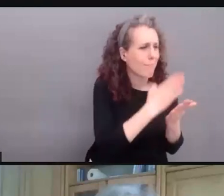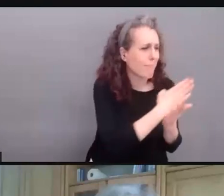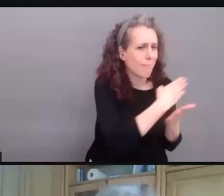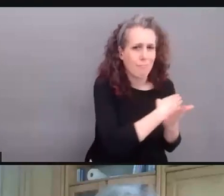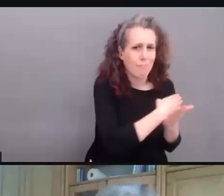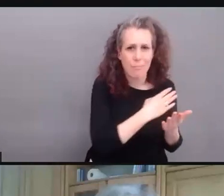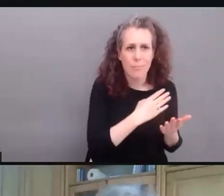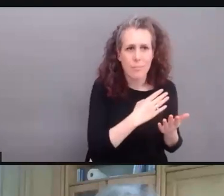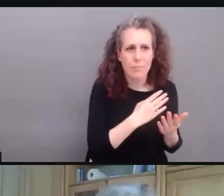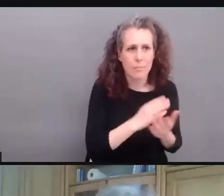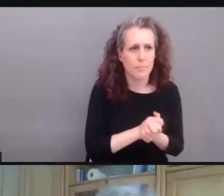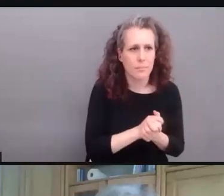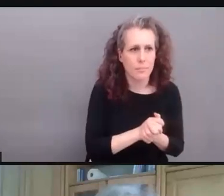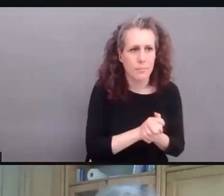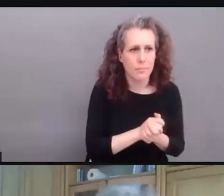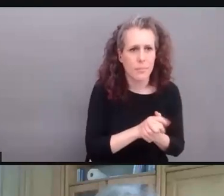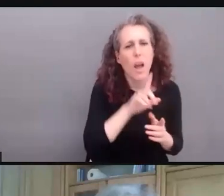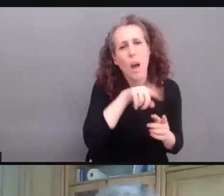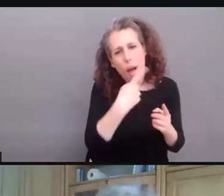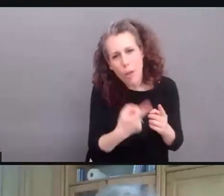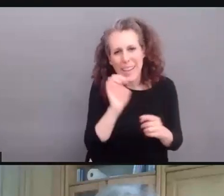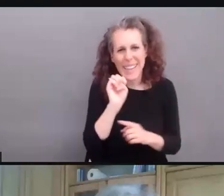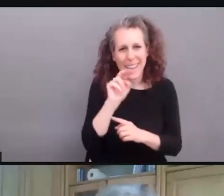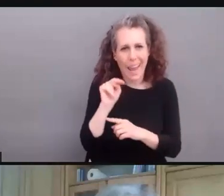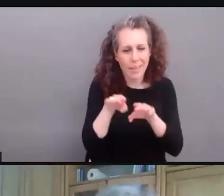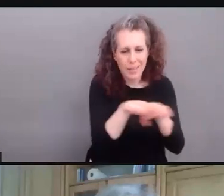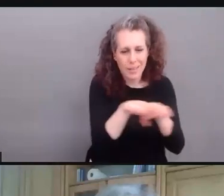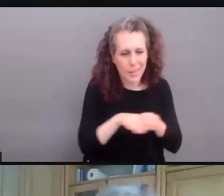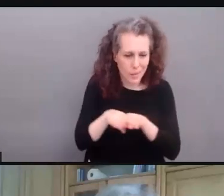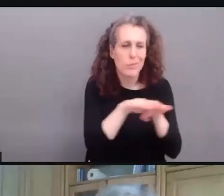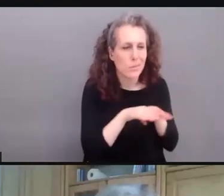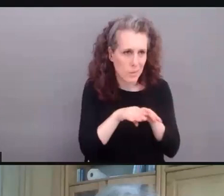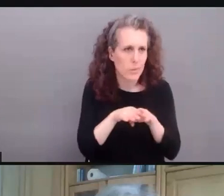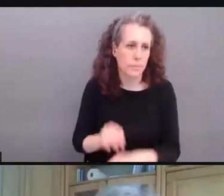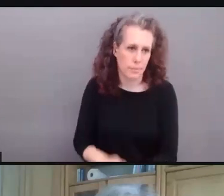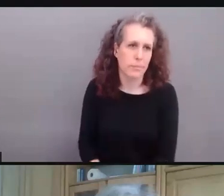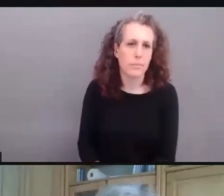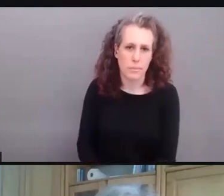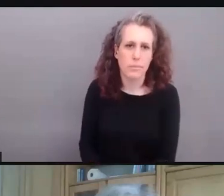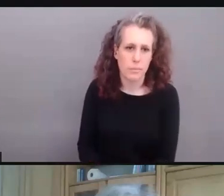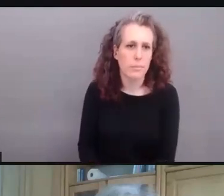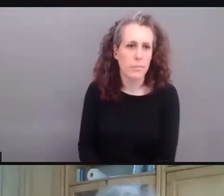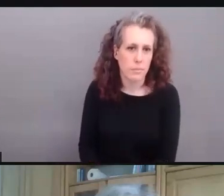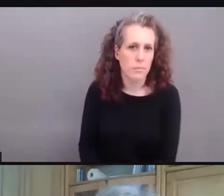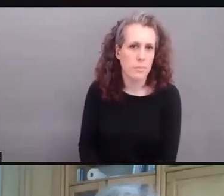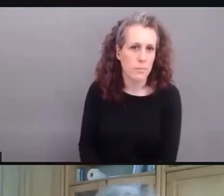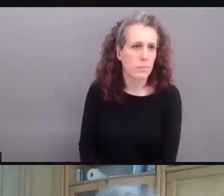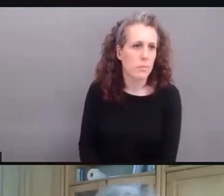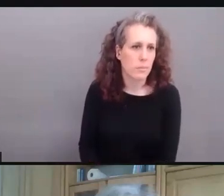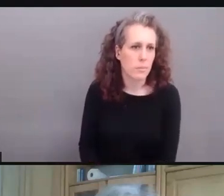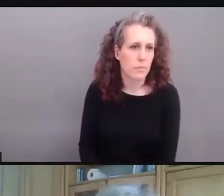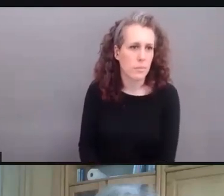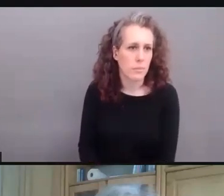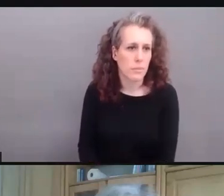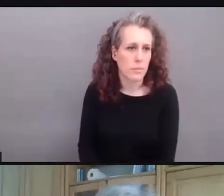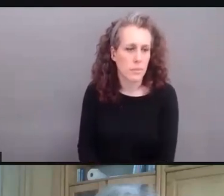other ENs, it's done like this, what you have to consider additionally. Then another big